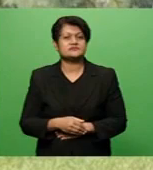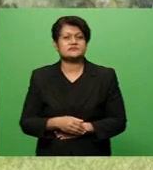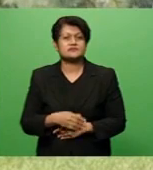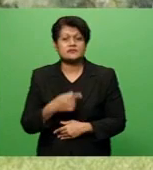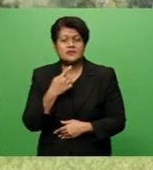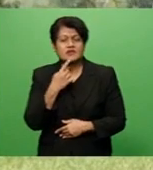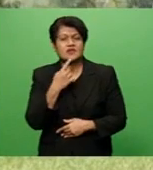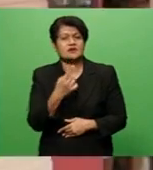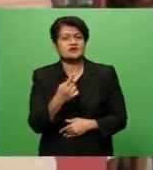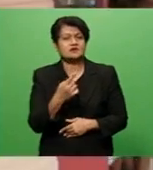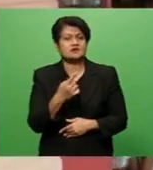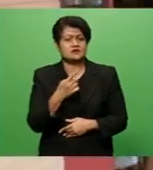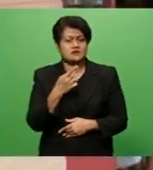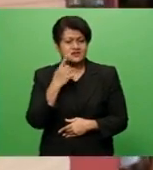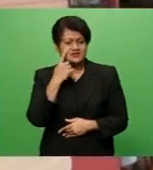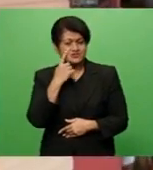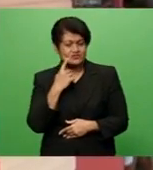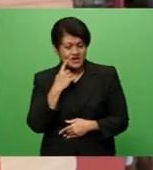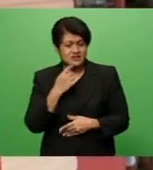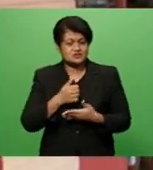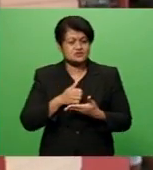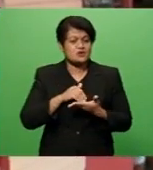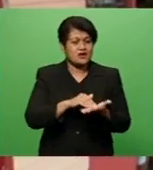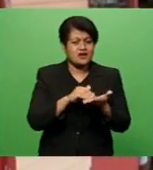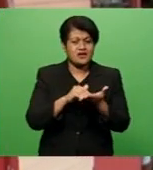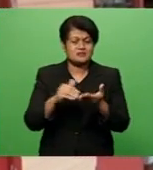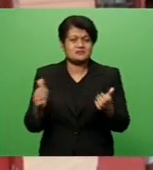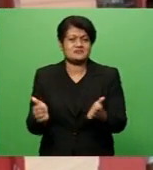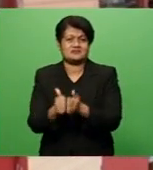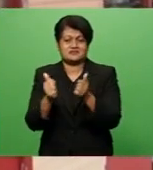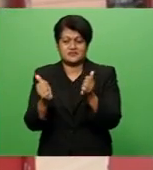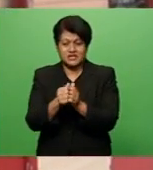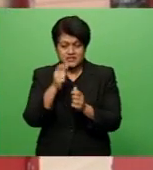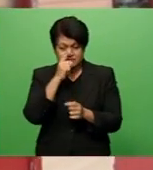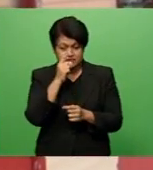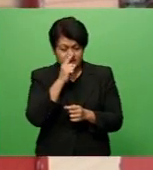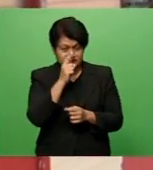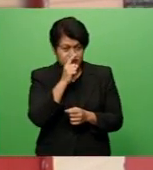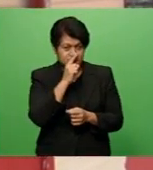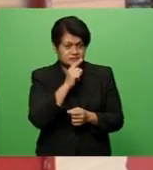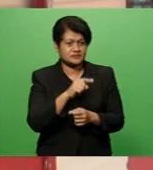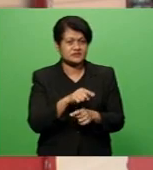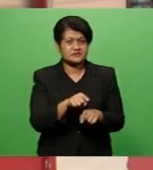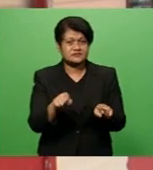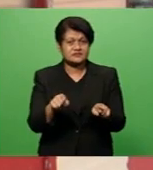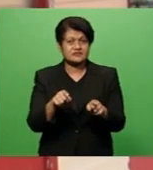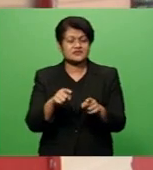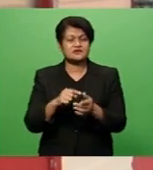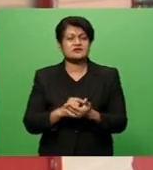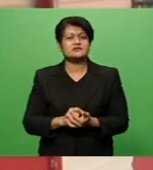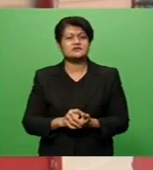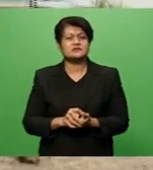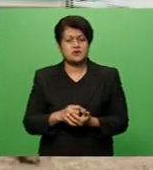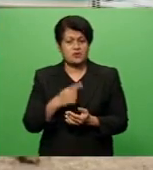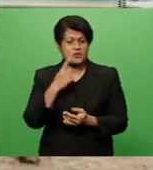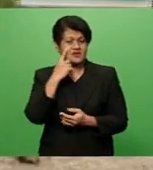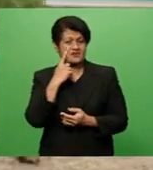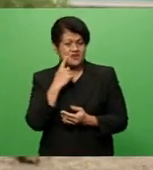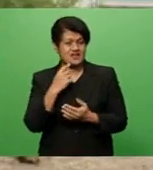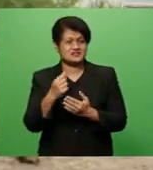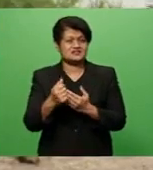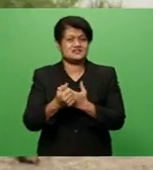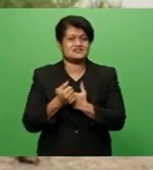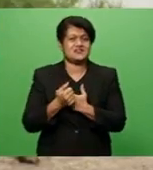Chaudhry says they tried to assist as many people as possible before and during TC Ana. We tried to save the people of